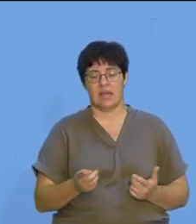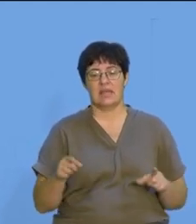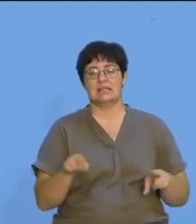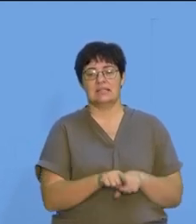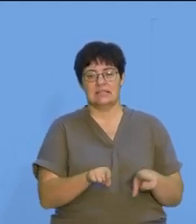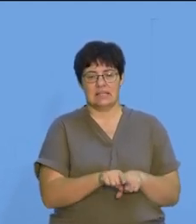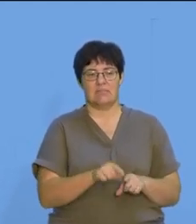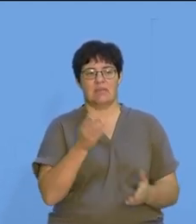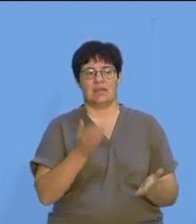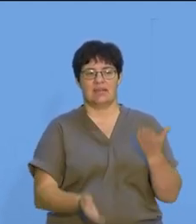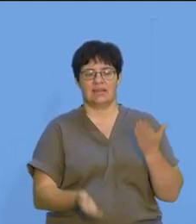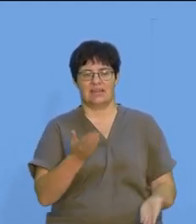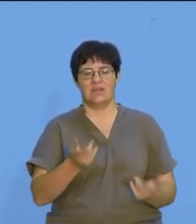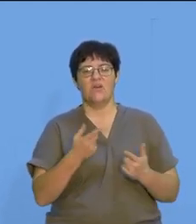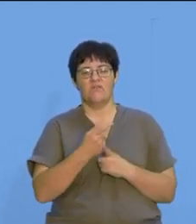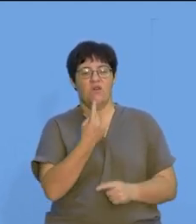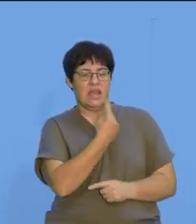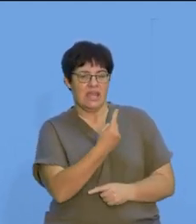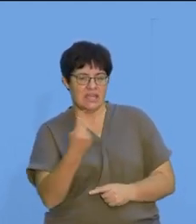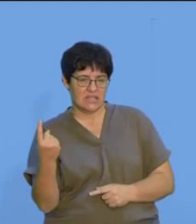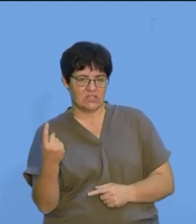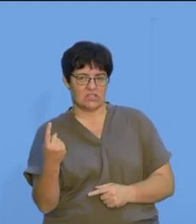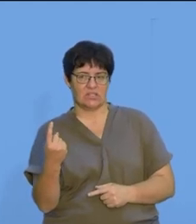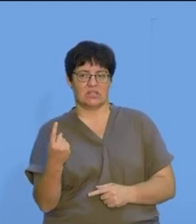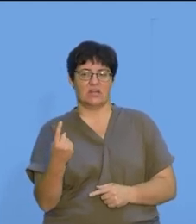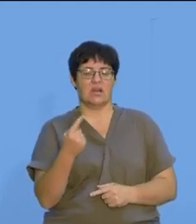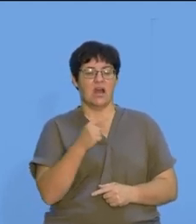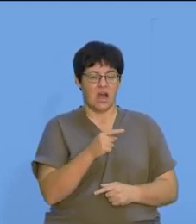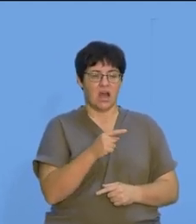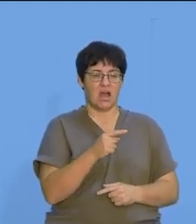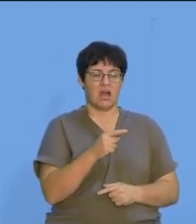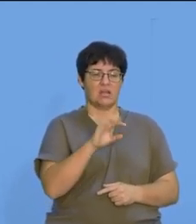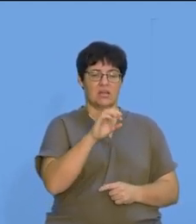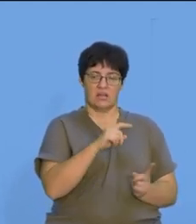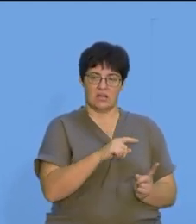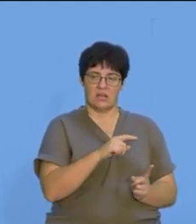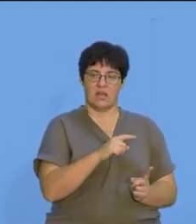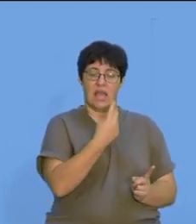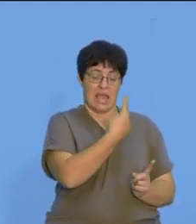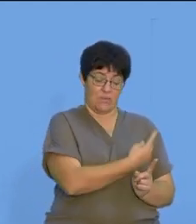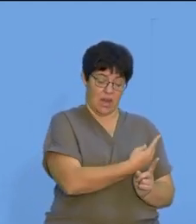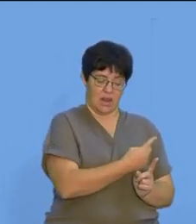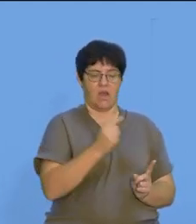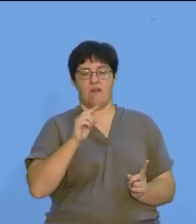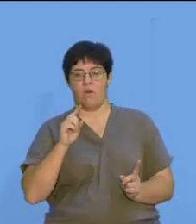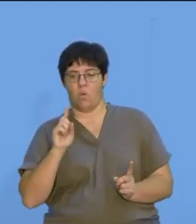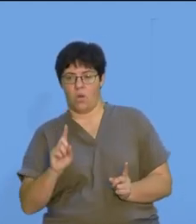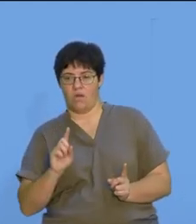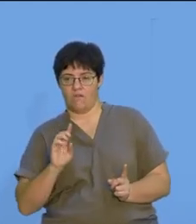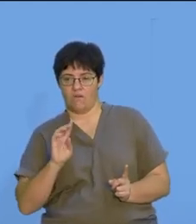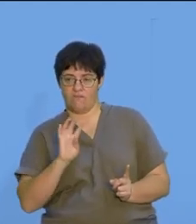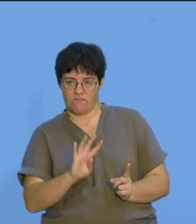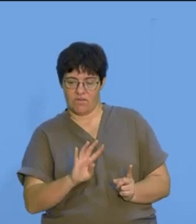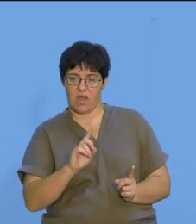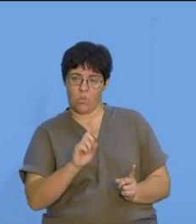So they consist of the same ratio in that for every sulfate anion, there's 1 sulfur atom